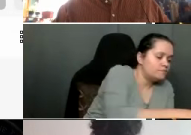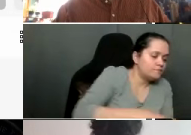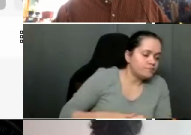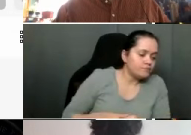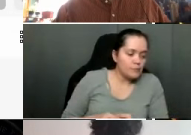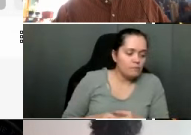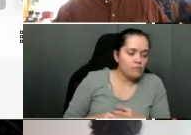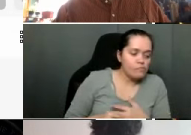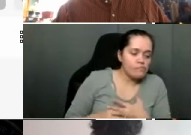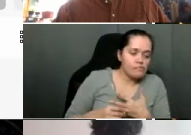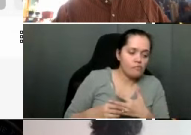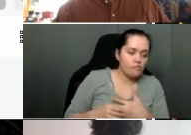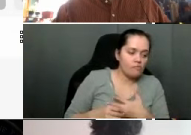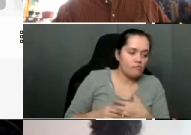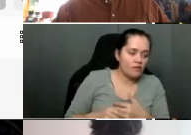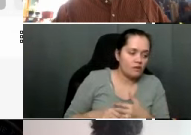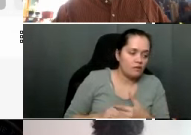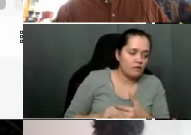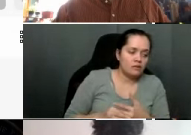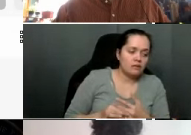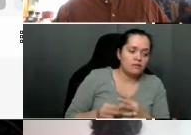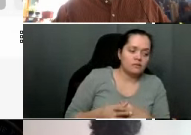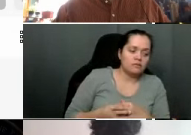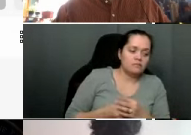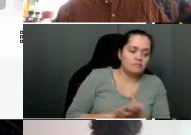because you cannot fathom living any other life.